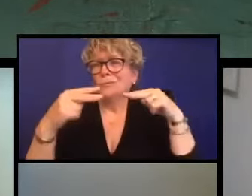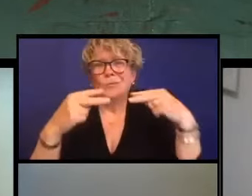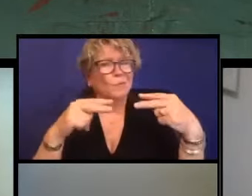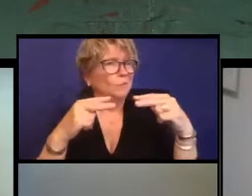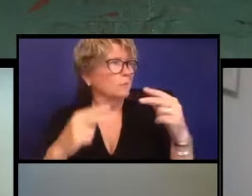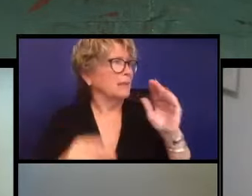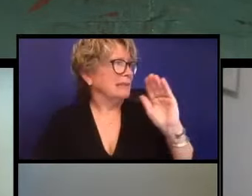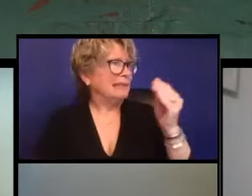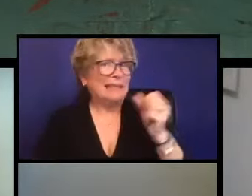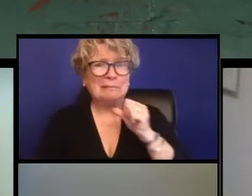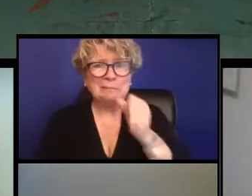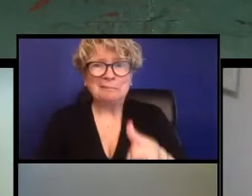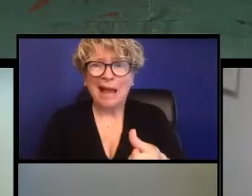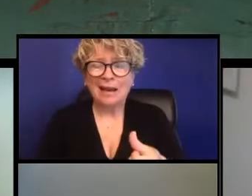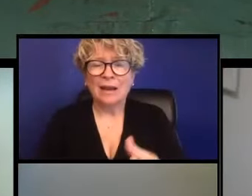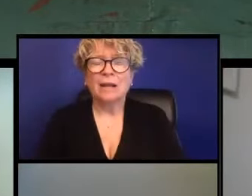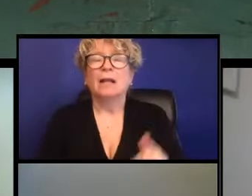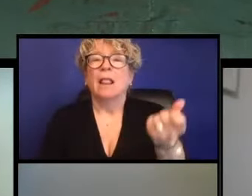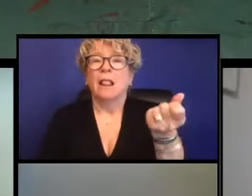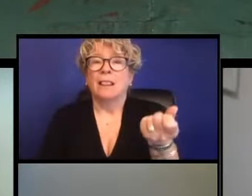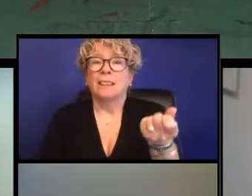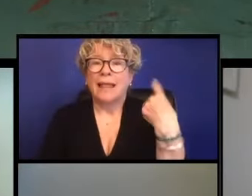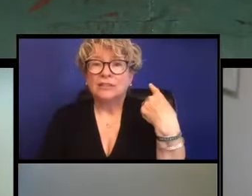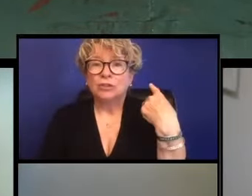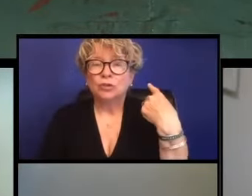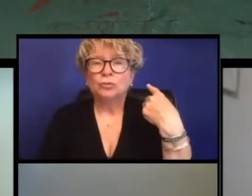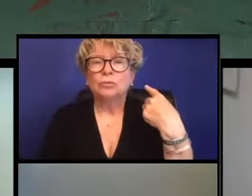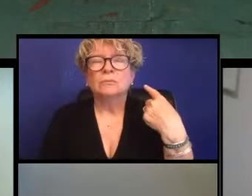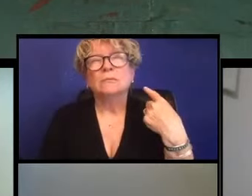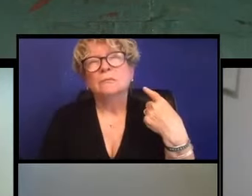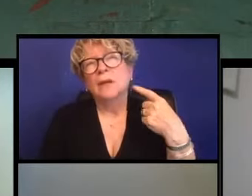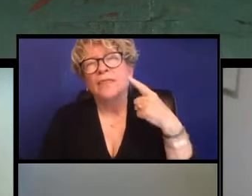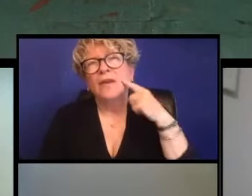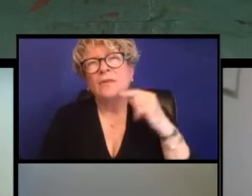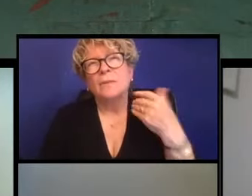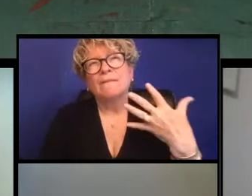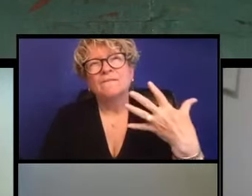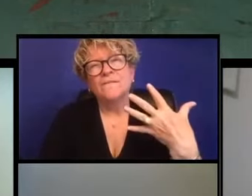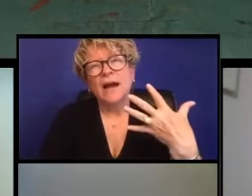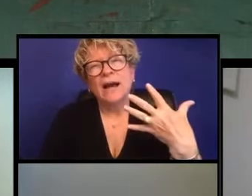and like last year, I feel like there were probably like five new